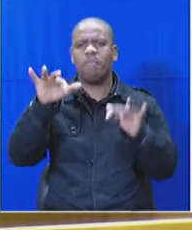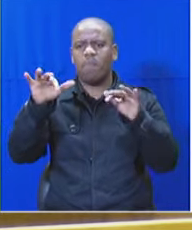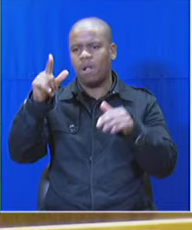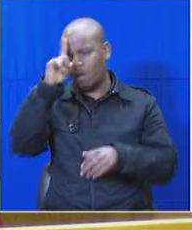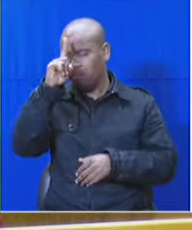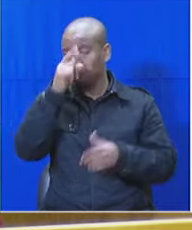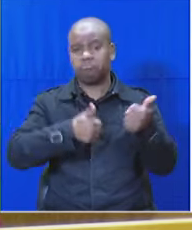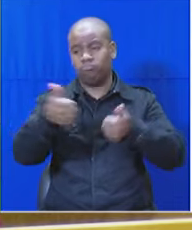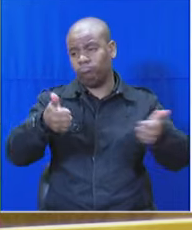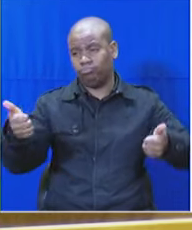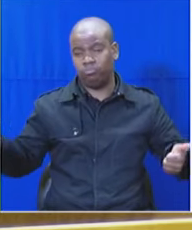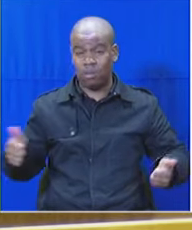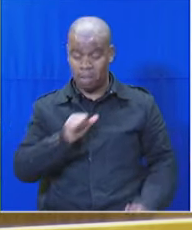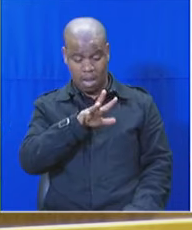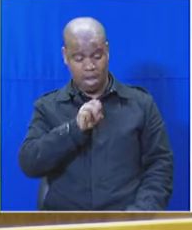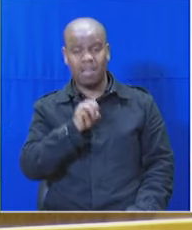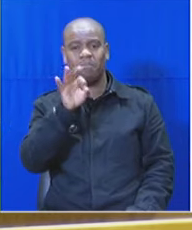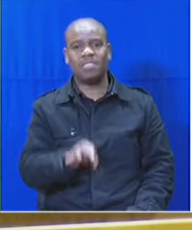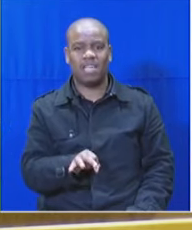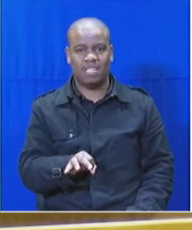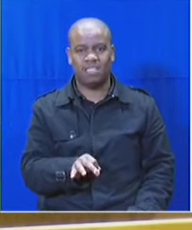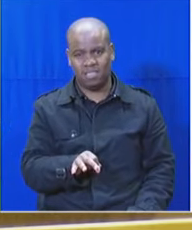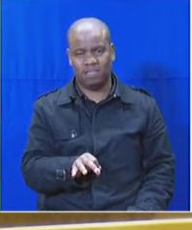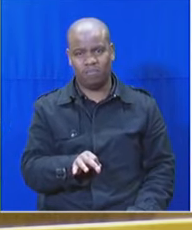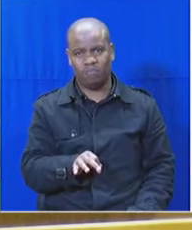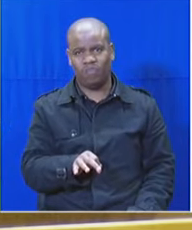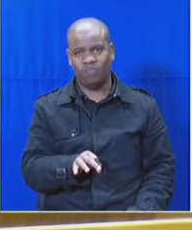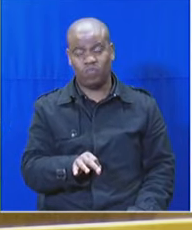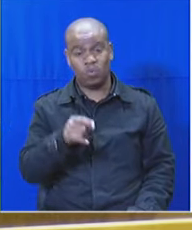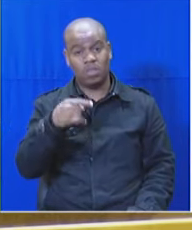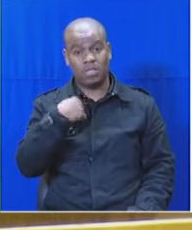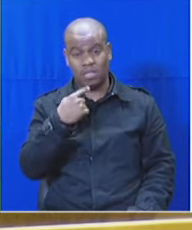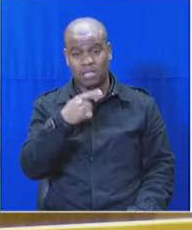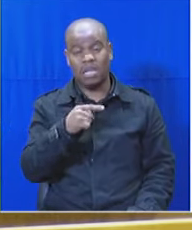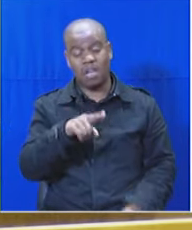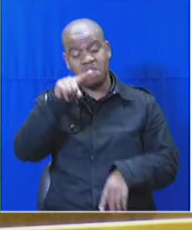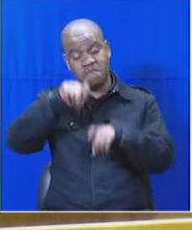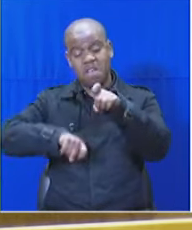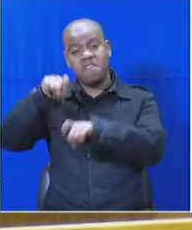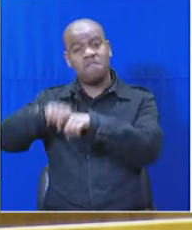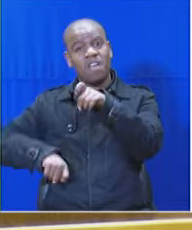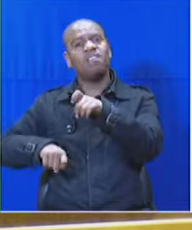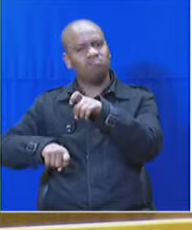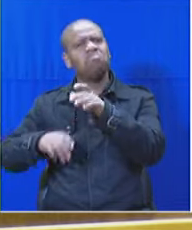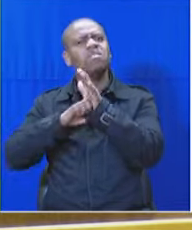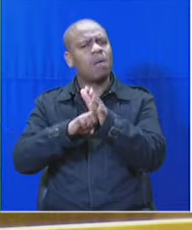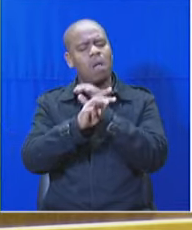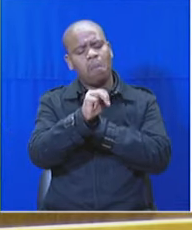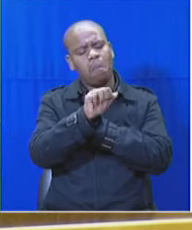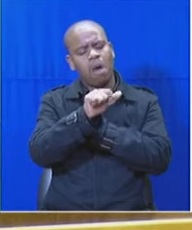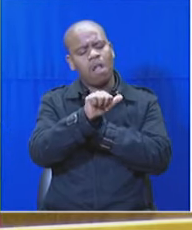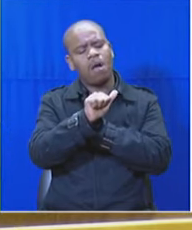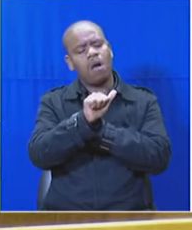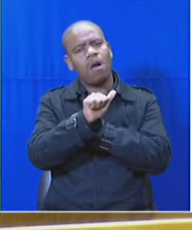people, 90% of which are considered to be failed projects. The Mala Mala 1